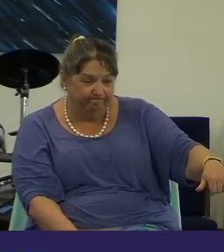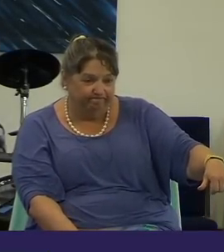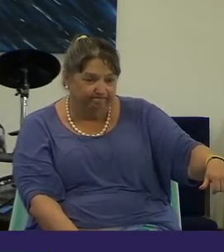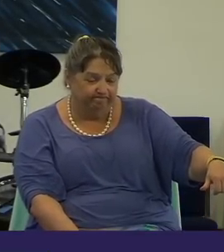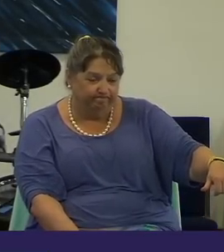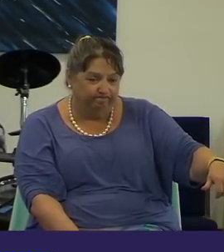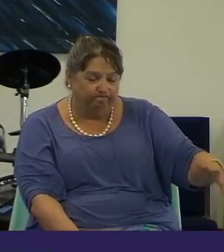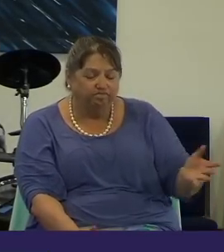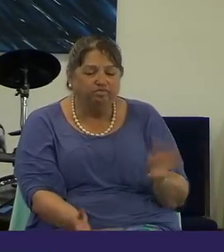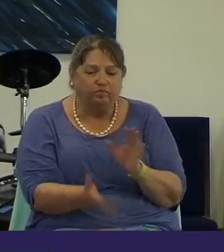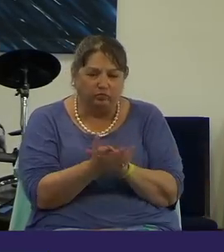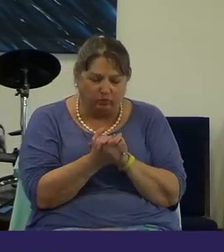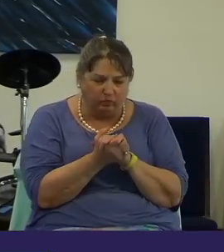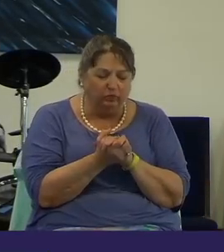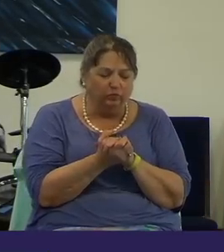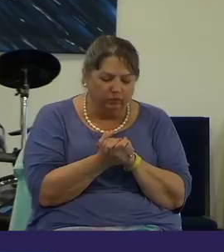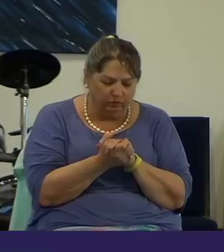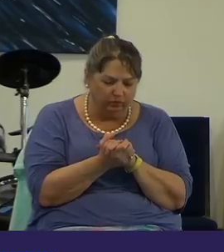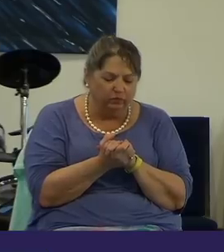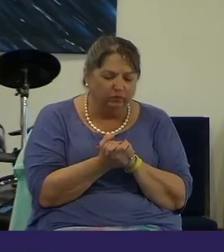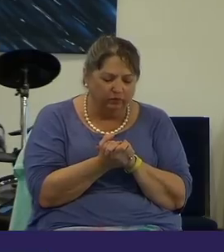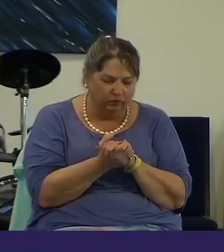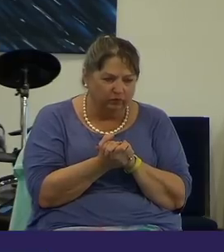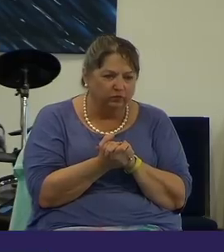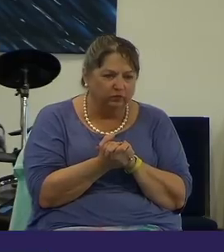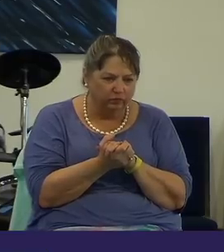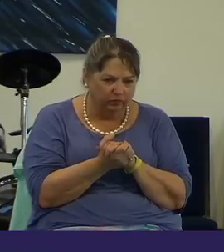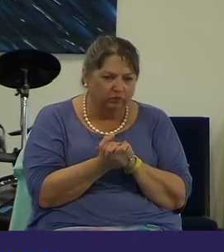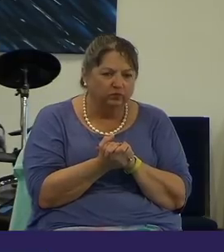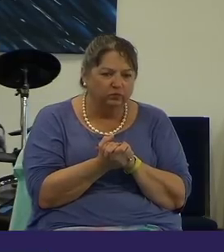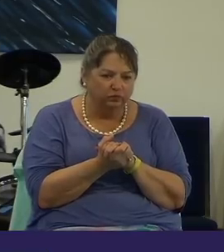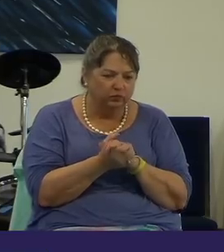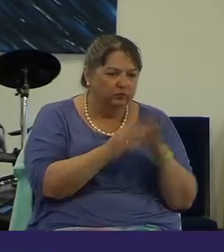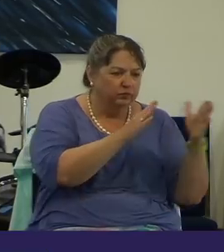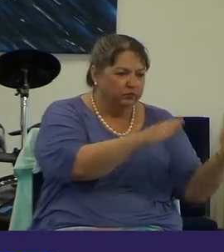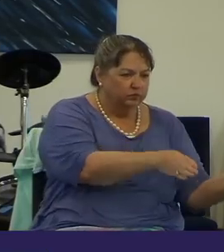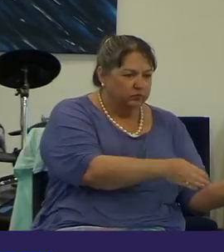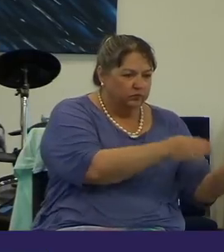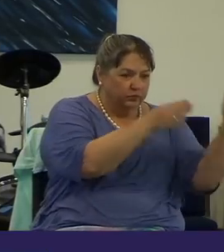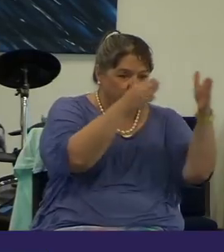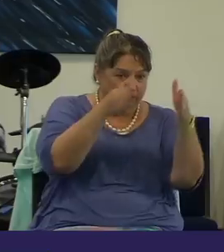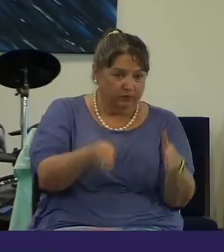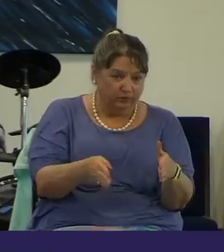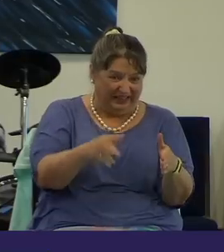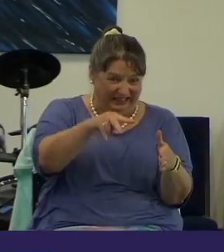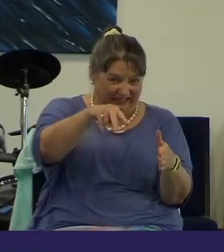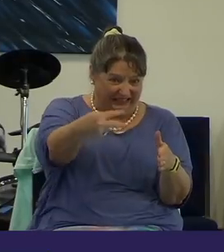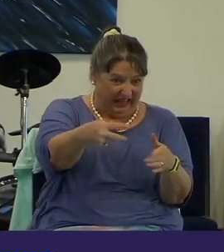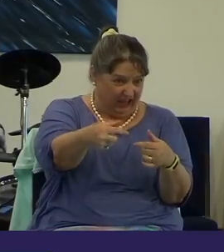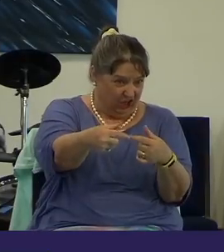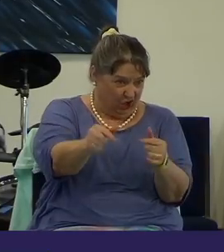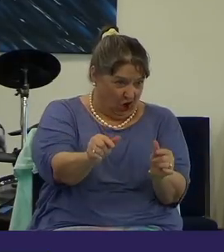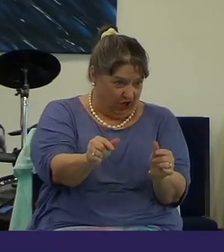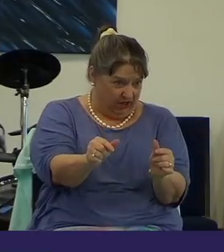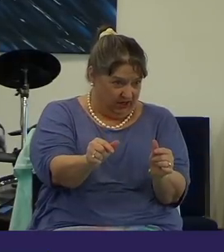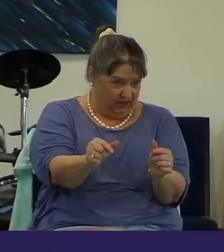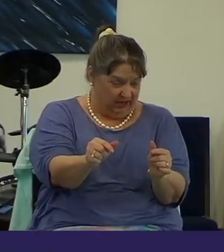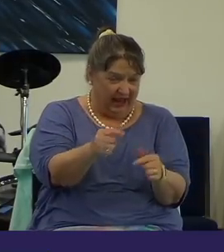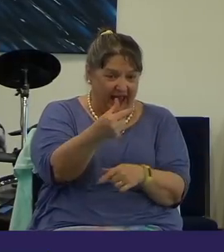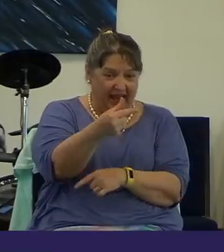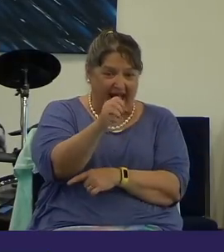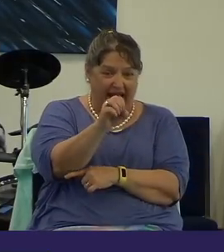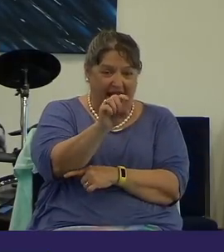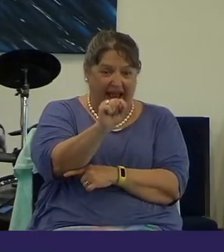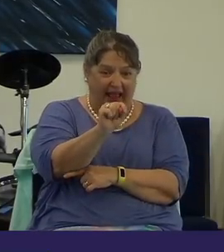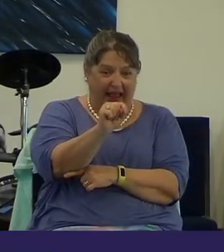Secondly, I want you to notice the Garden of Gethsemane up on the screen. The Garden of